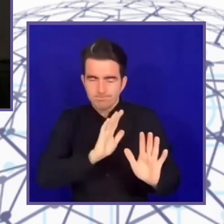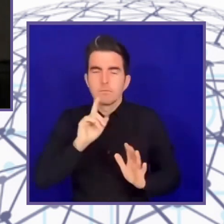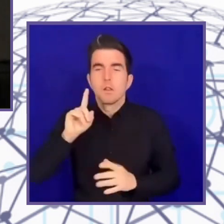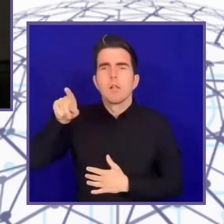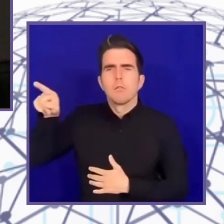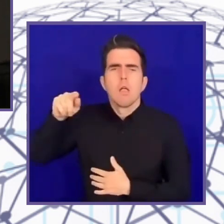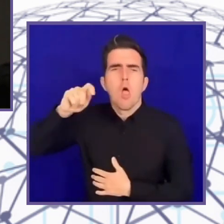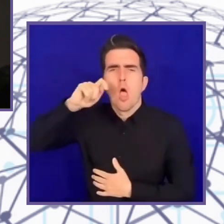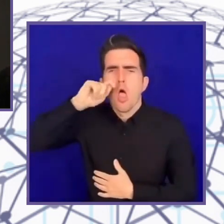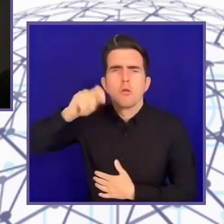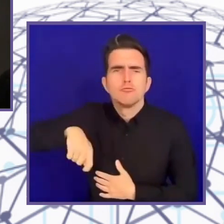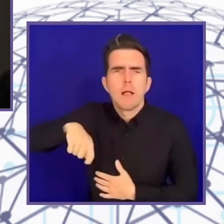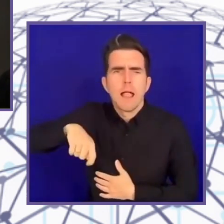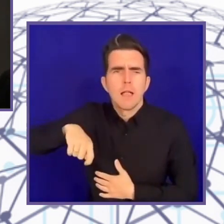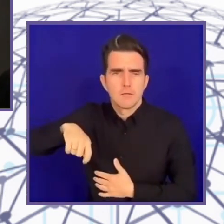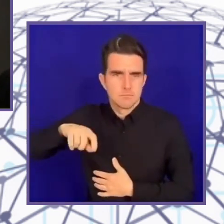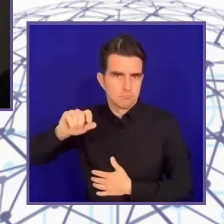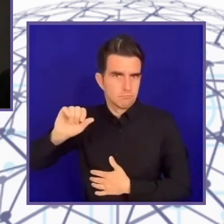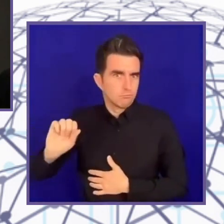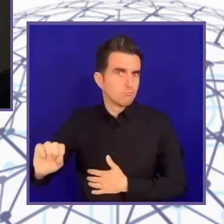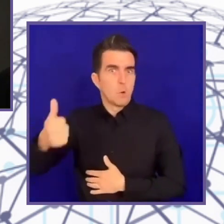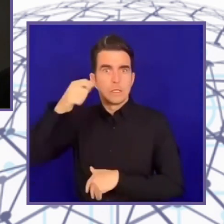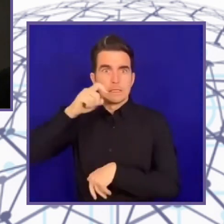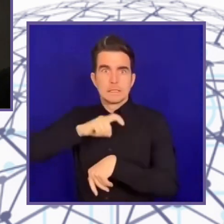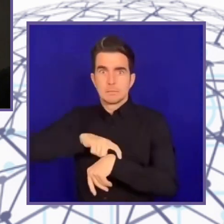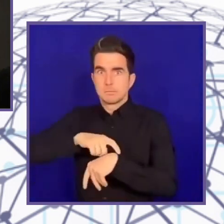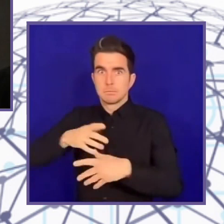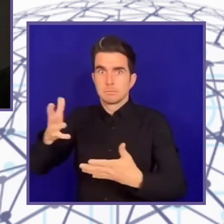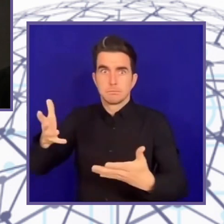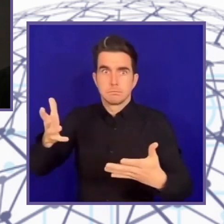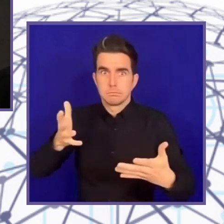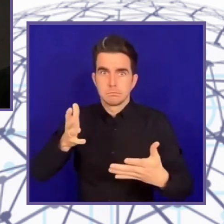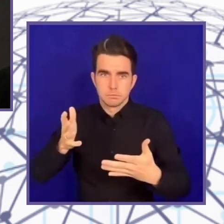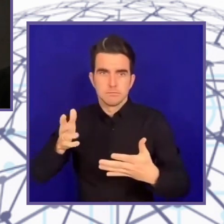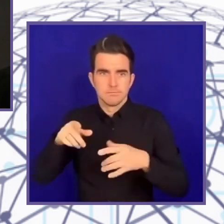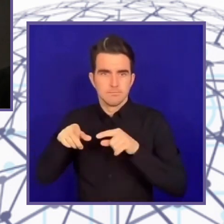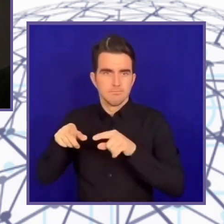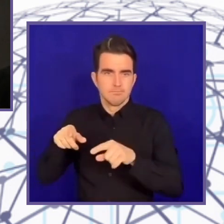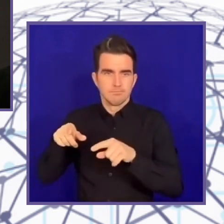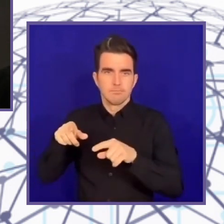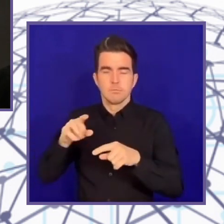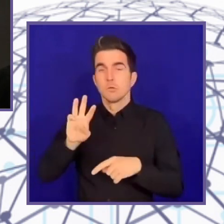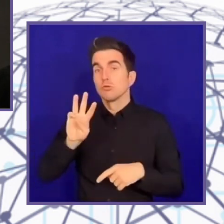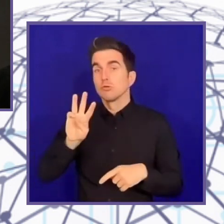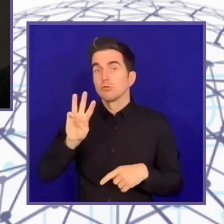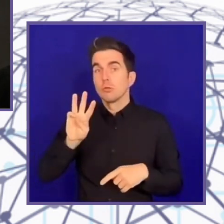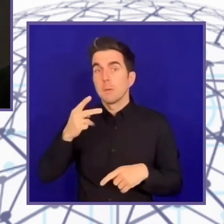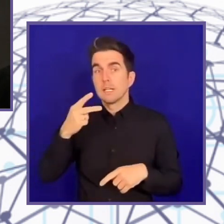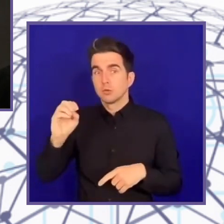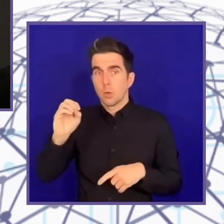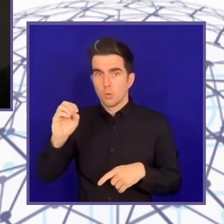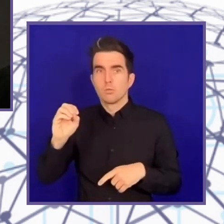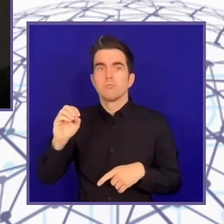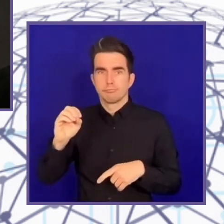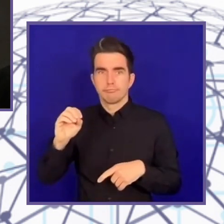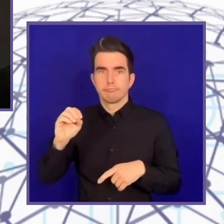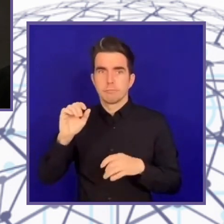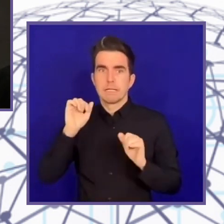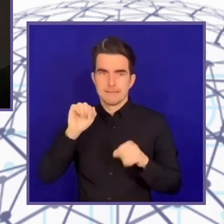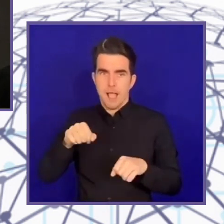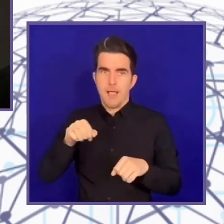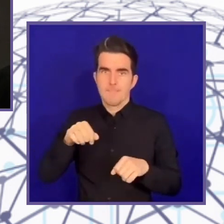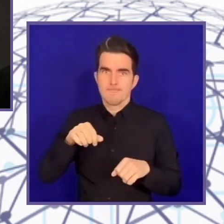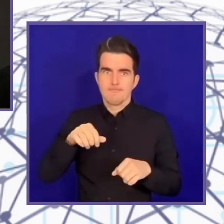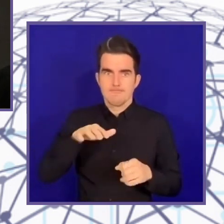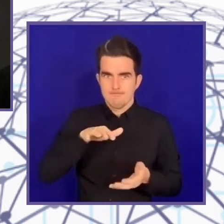and she, since this morning when she told us that Morocco were also now being served as well as Sudan, we've also now got